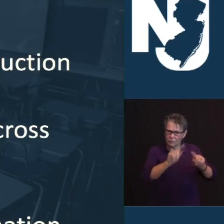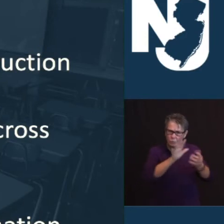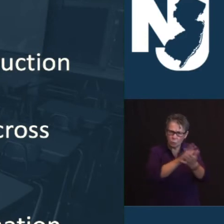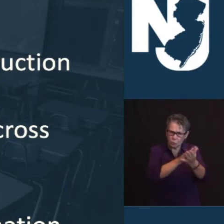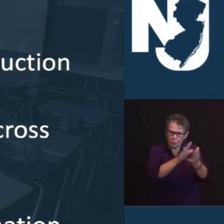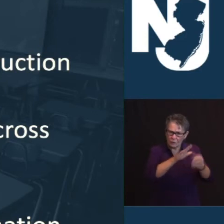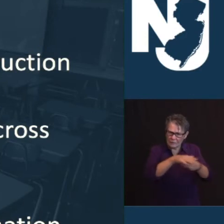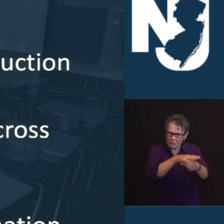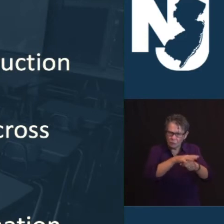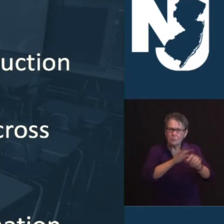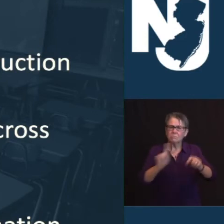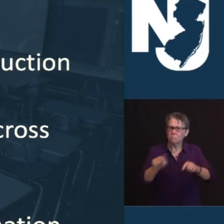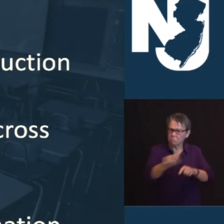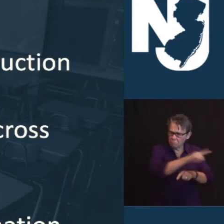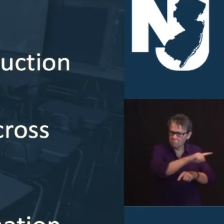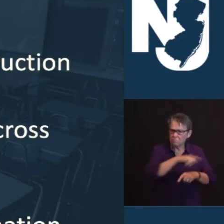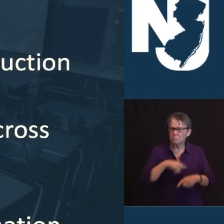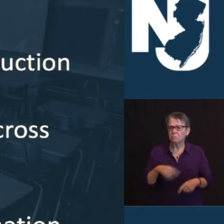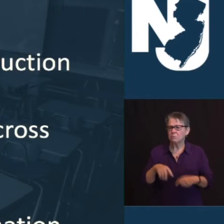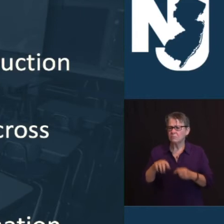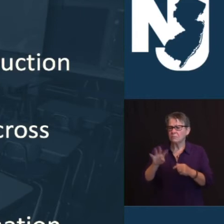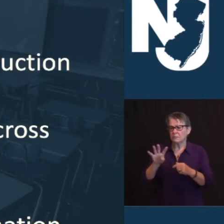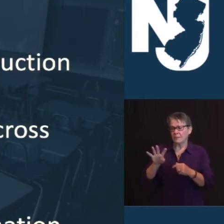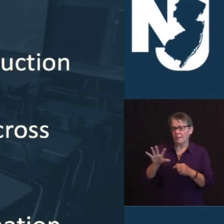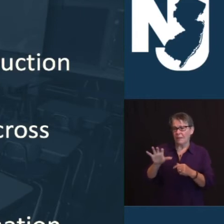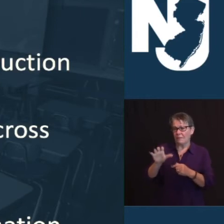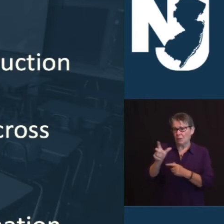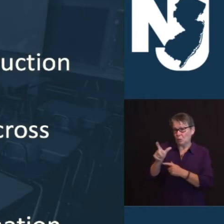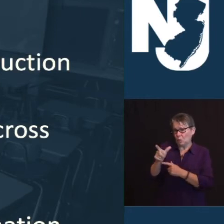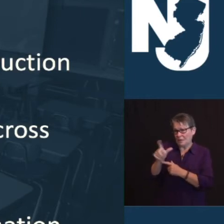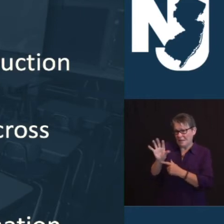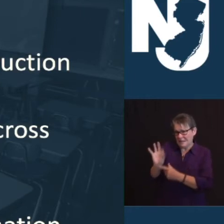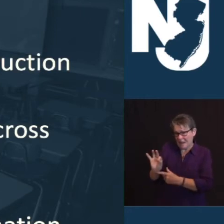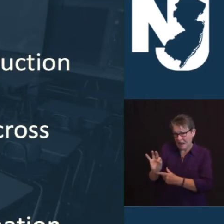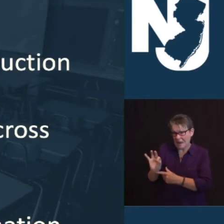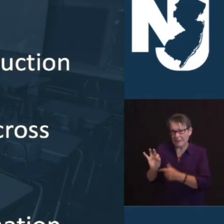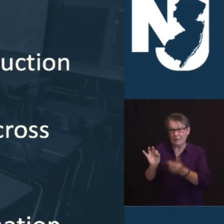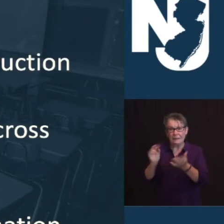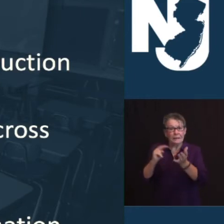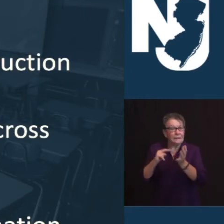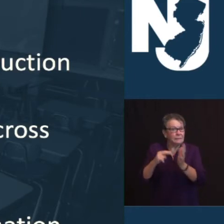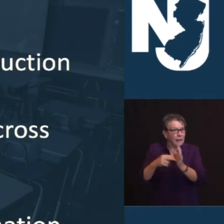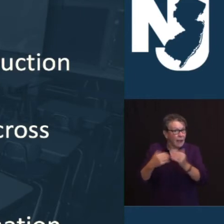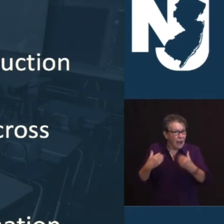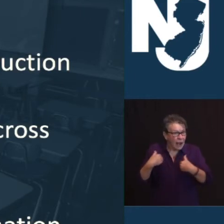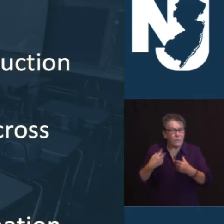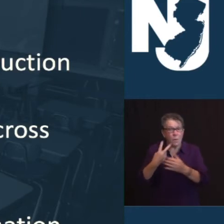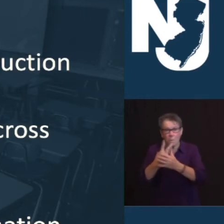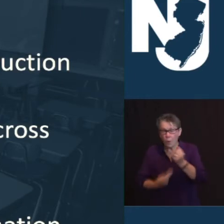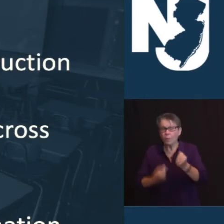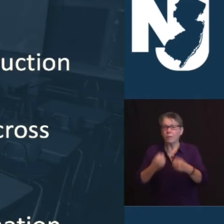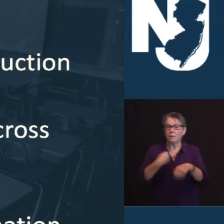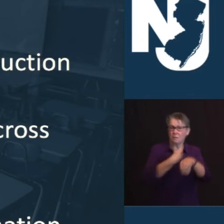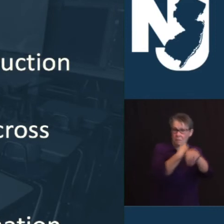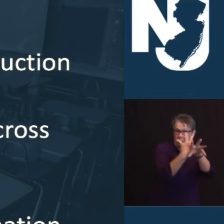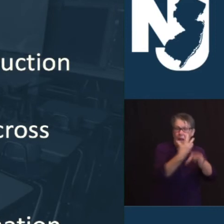of in-person and remote, meaning that there are some students in the school building at some point in the day.